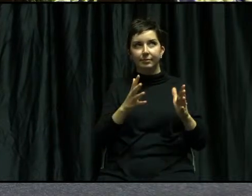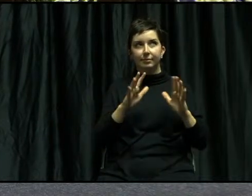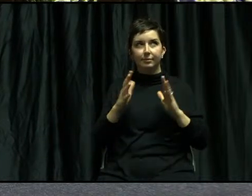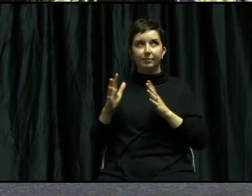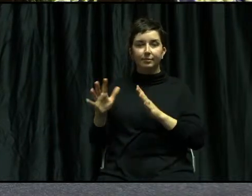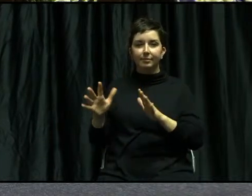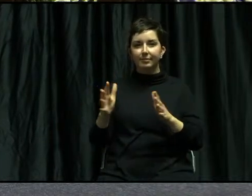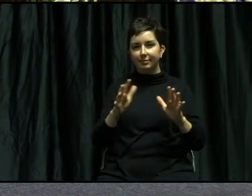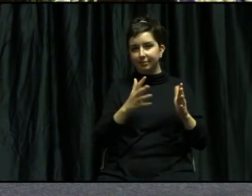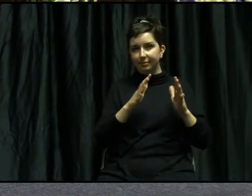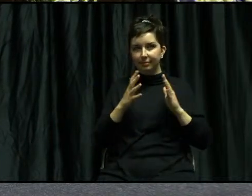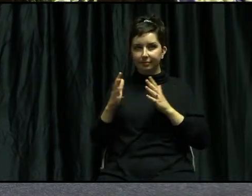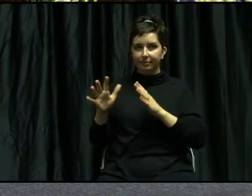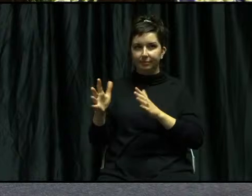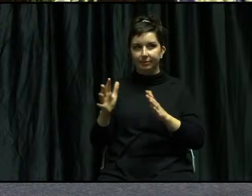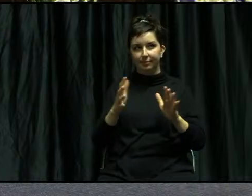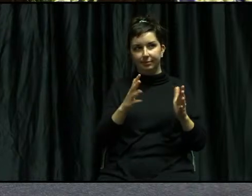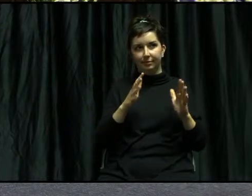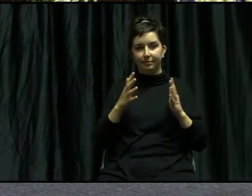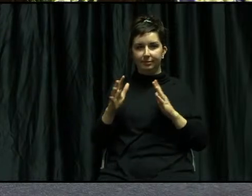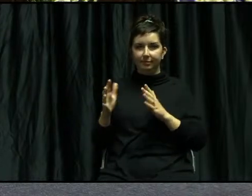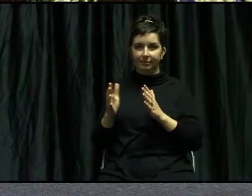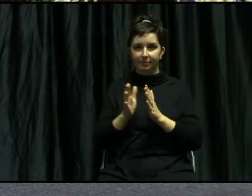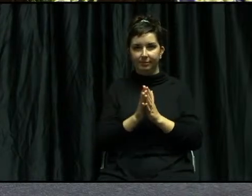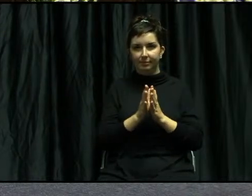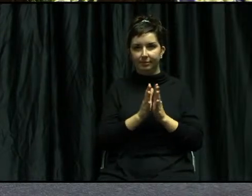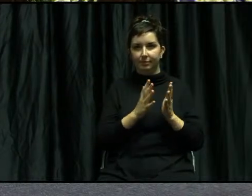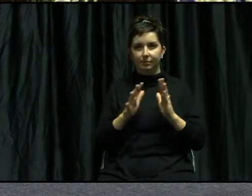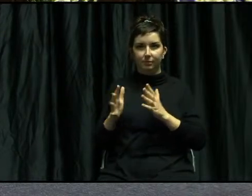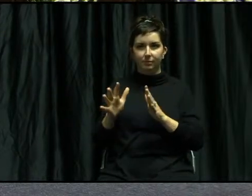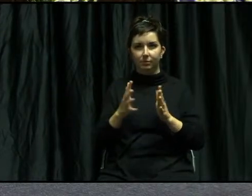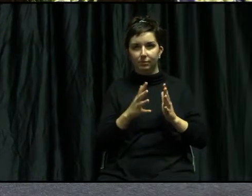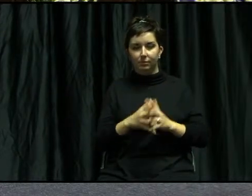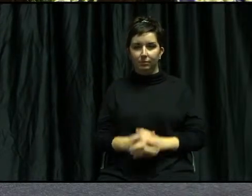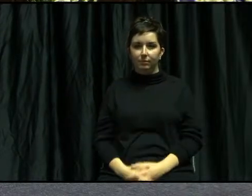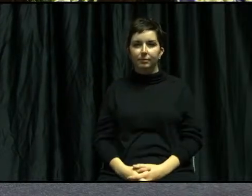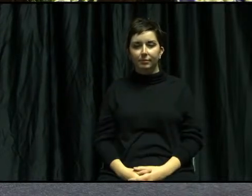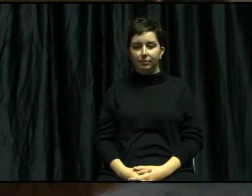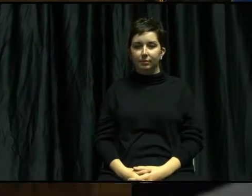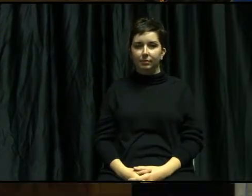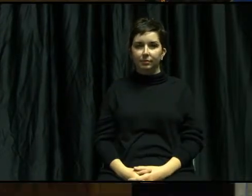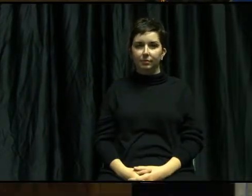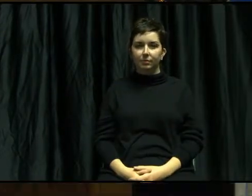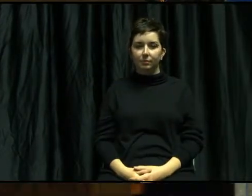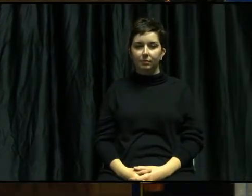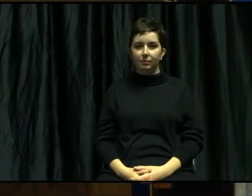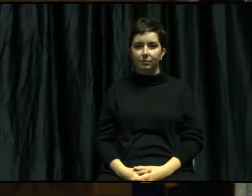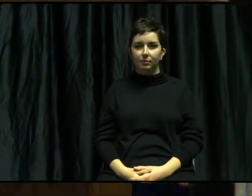Thanks, Roger.